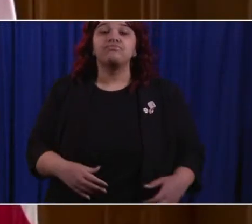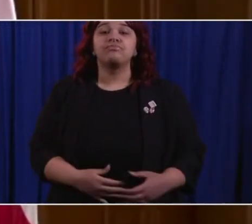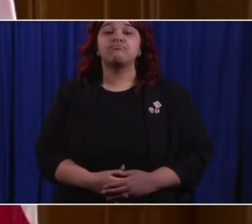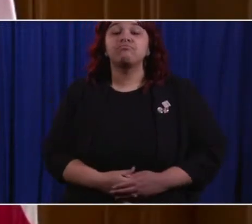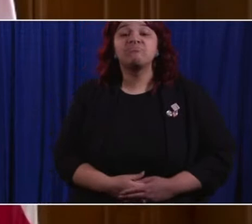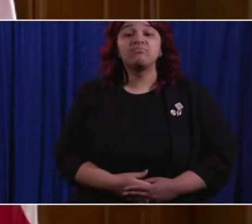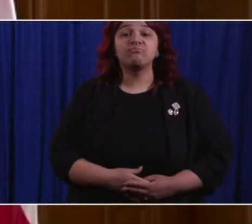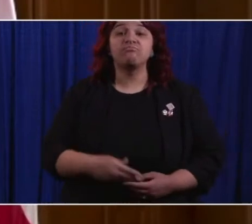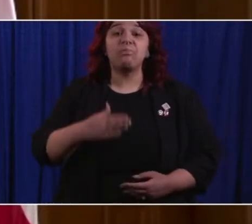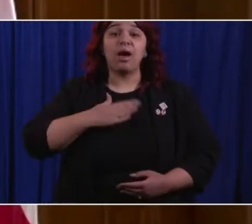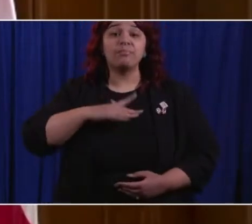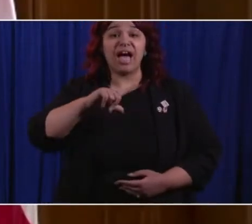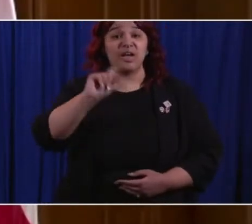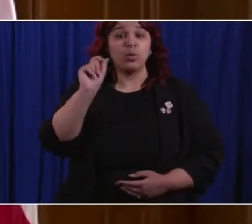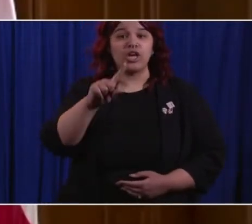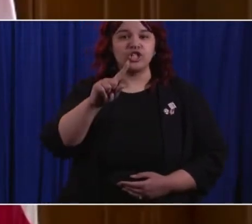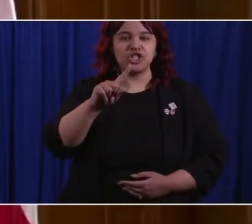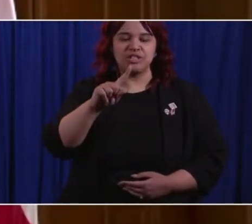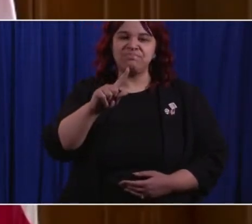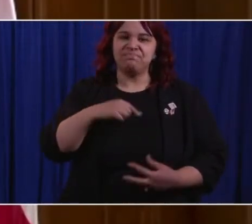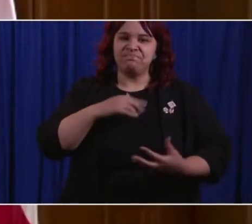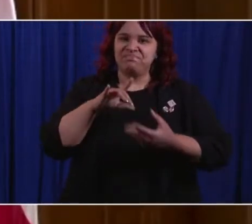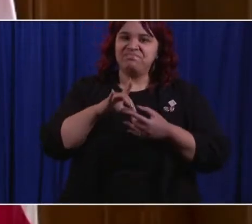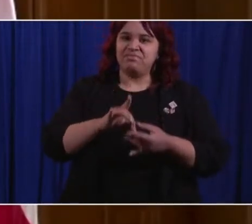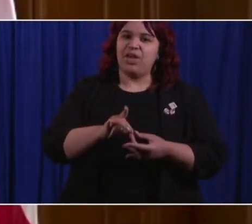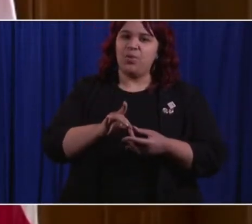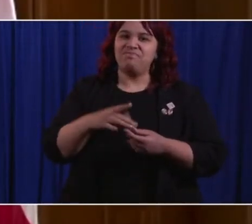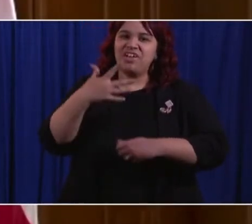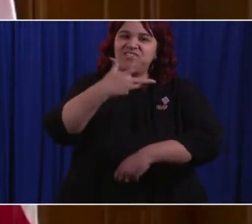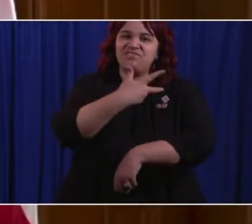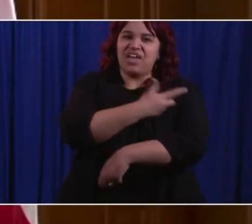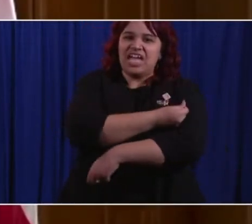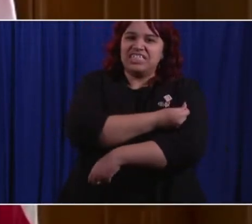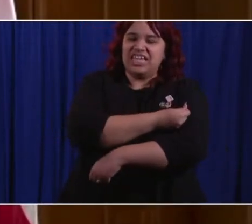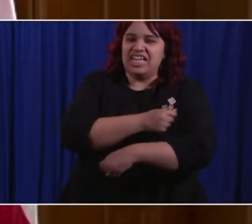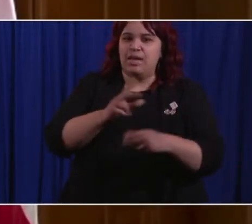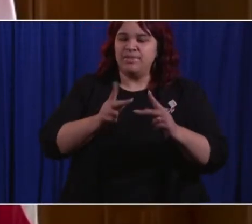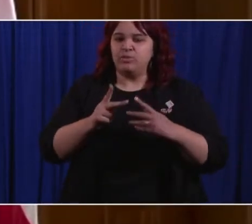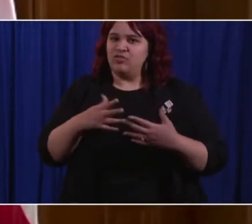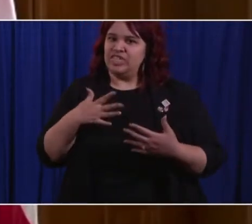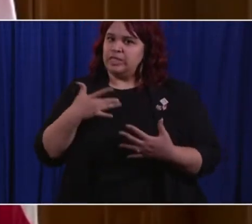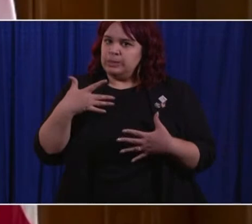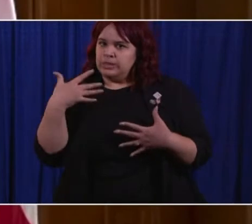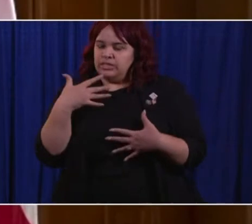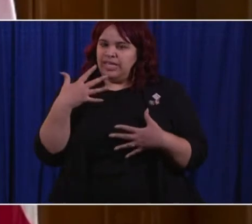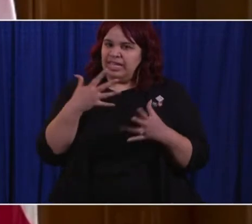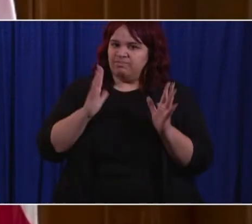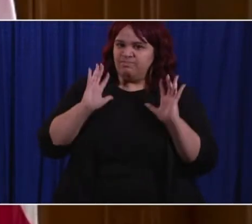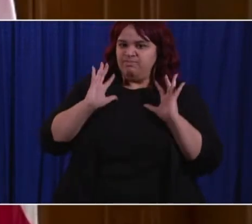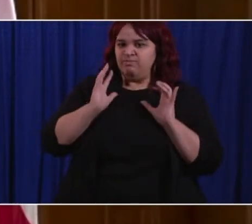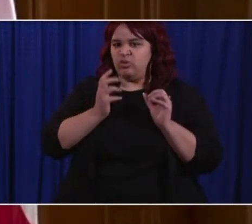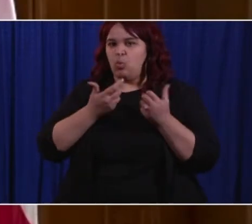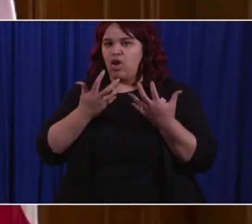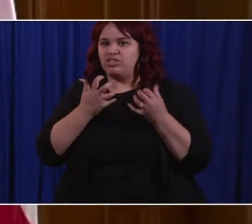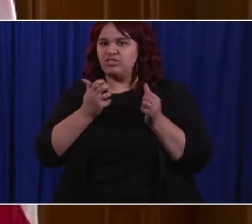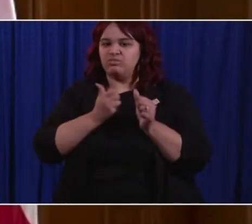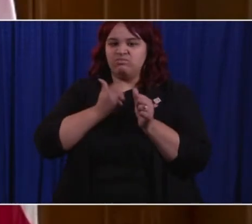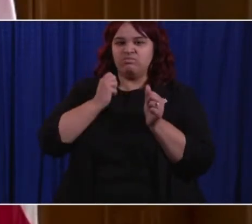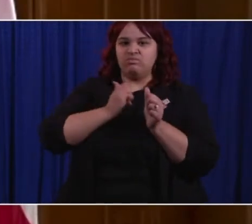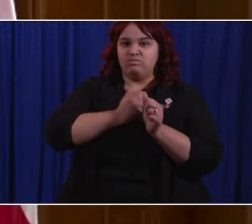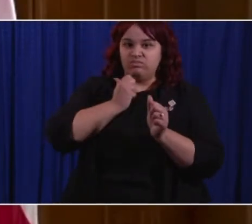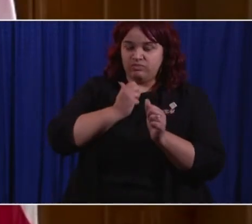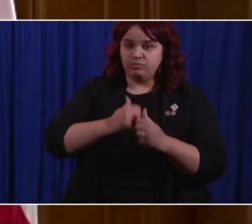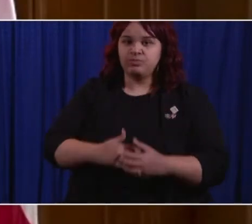about vaccine hesitancy. I covered one of our counties, a more rural county last night, that they've actually decided to stop doing